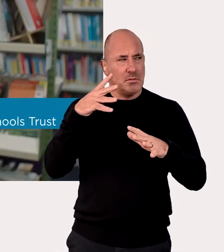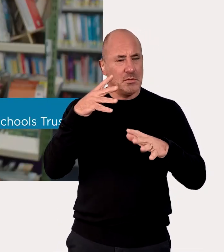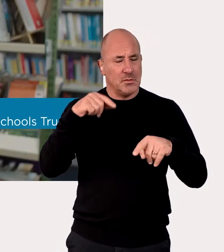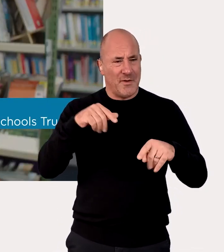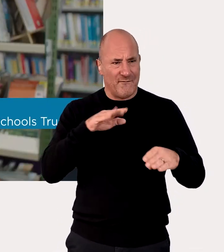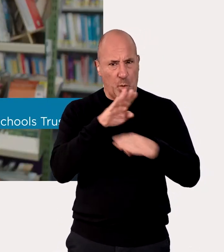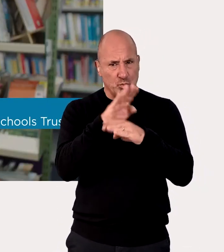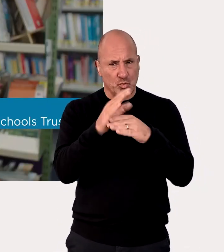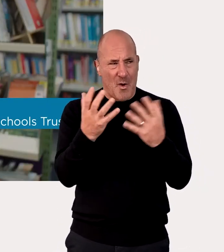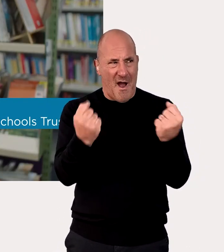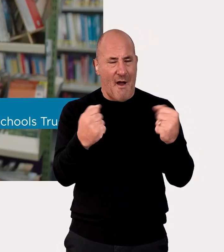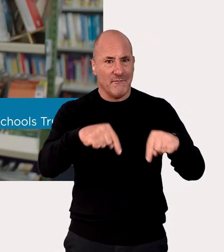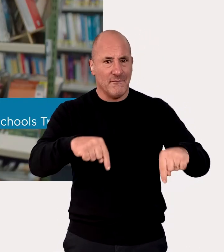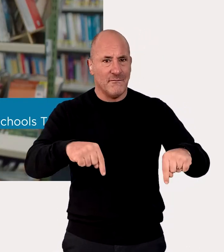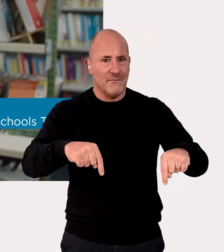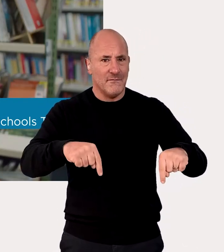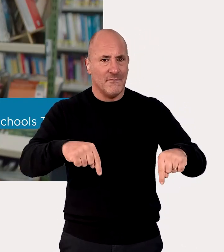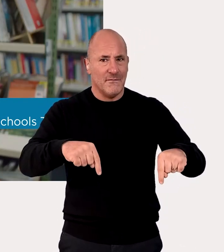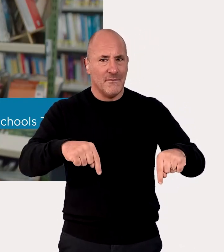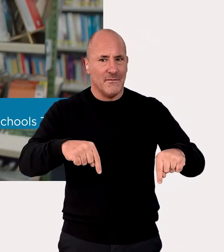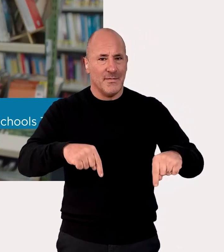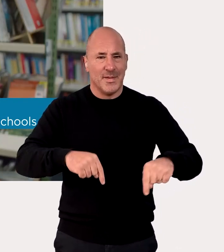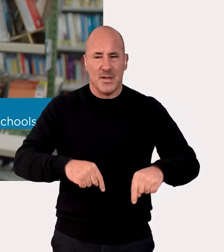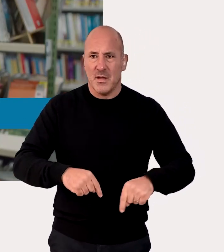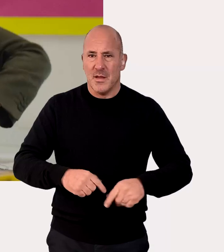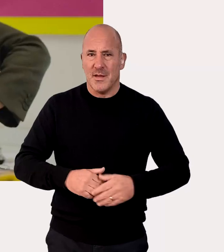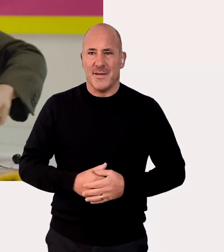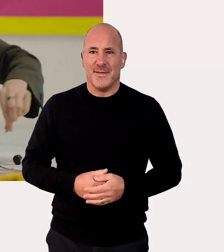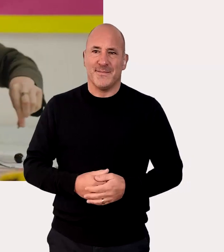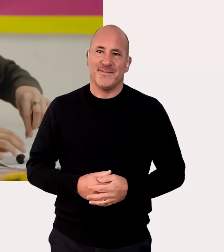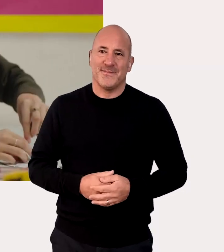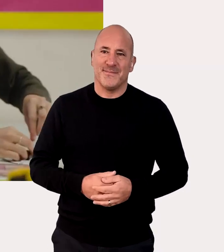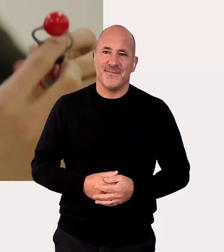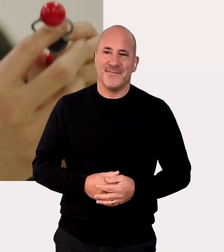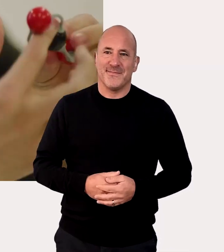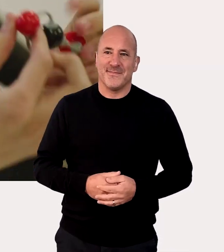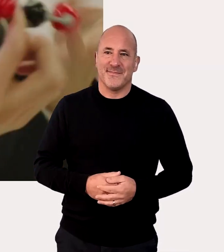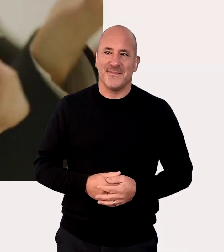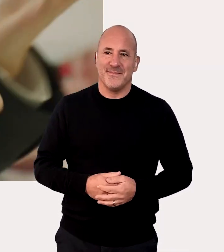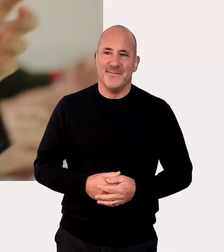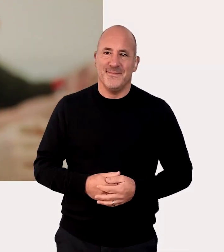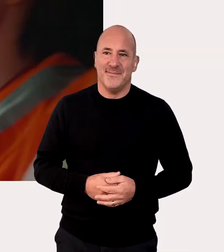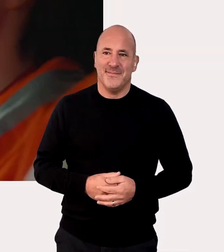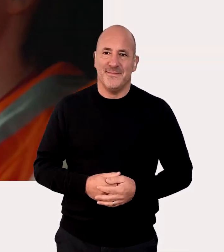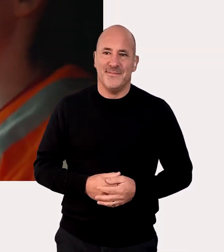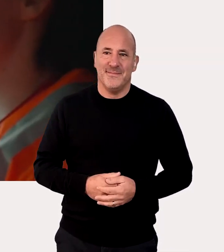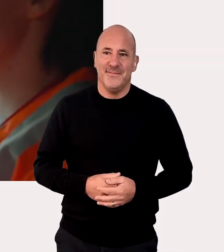starting to sink in to parents that there is a future here.